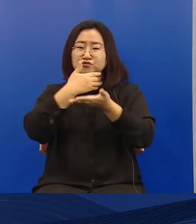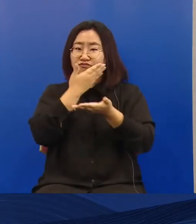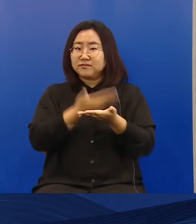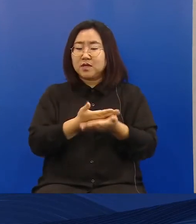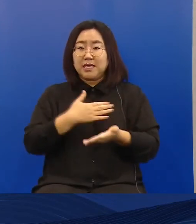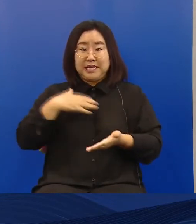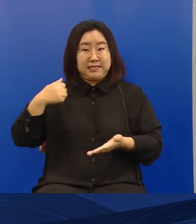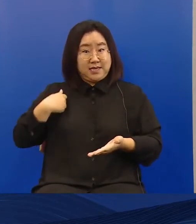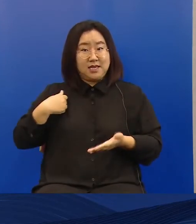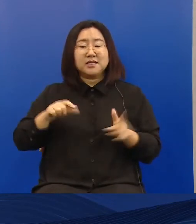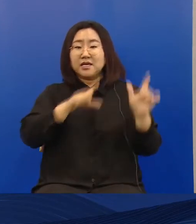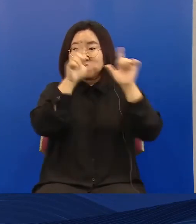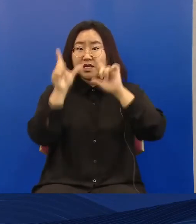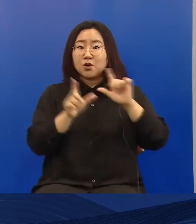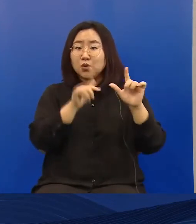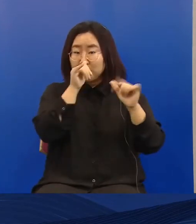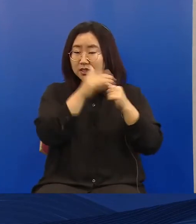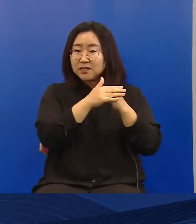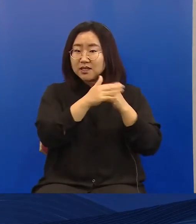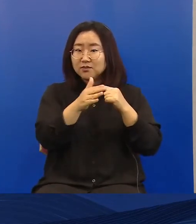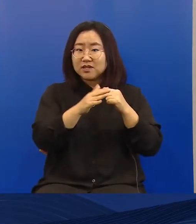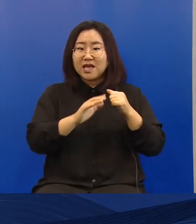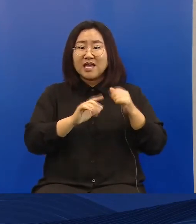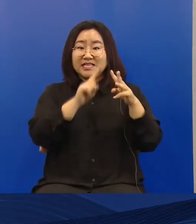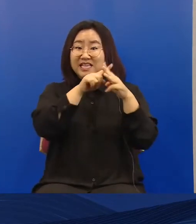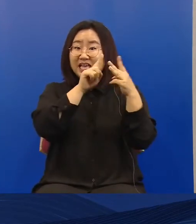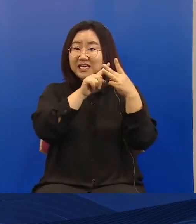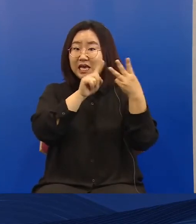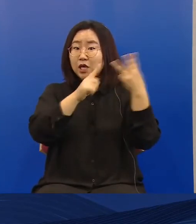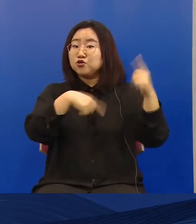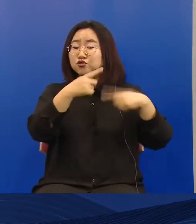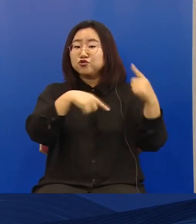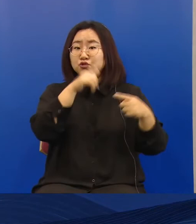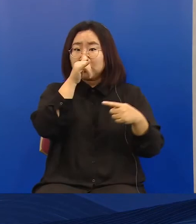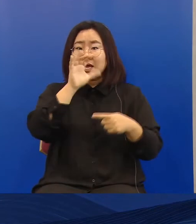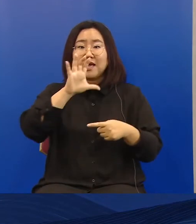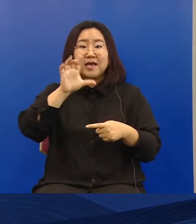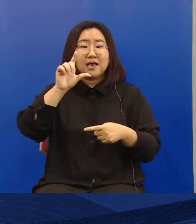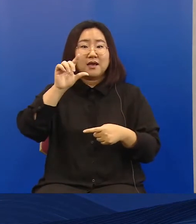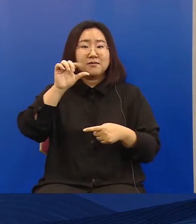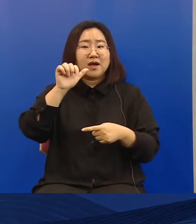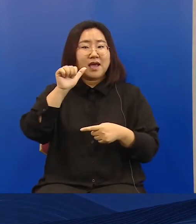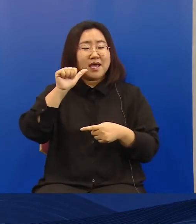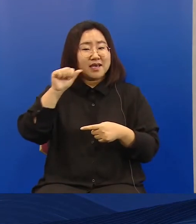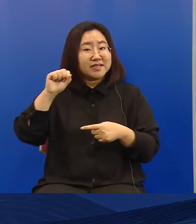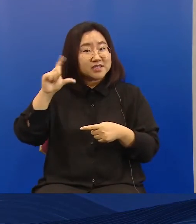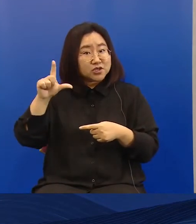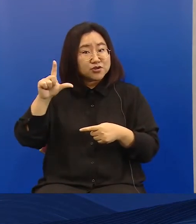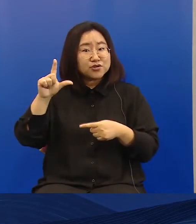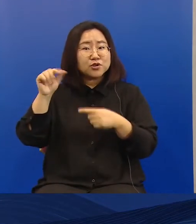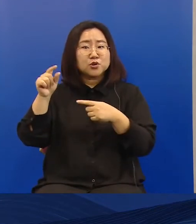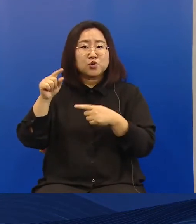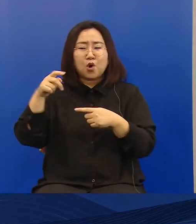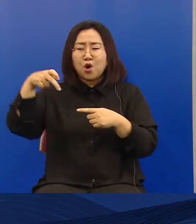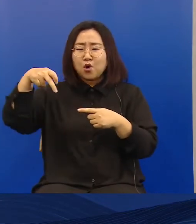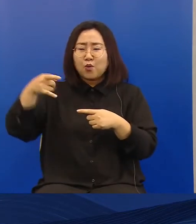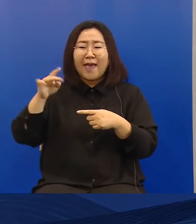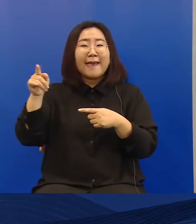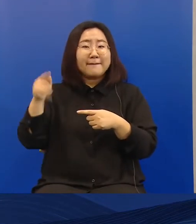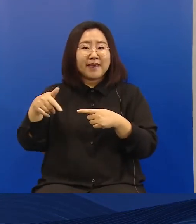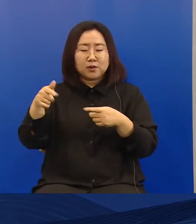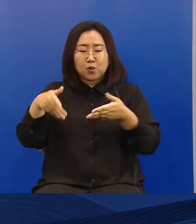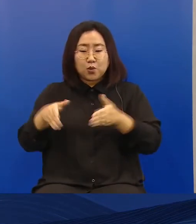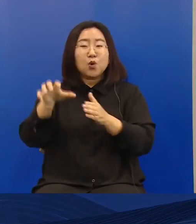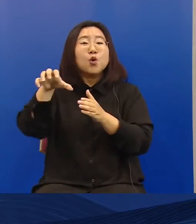said, in Canada, we have 3 sign languages: ASL, LSQ, Indigenous sign languages.